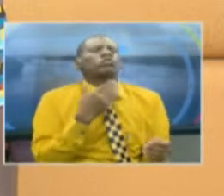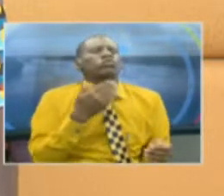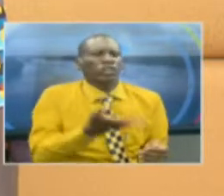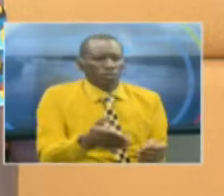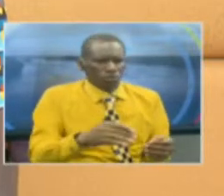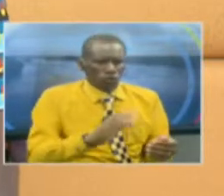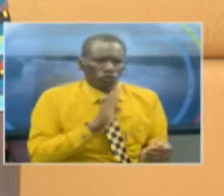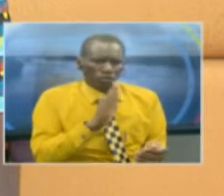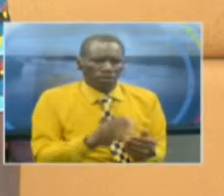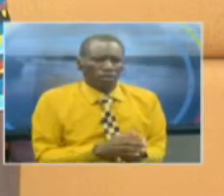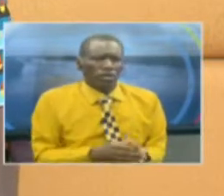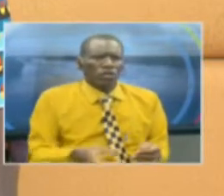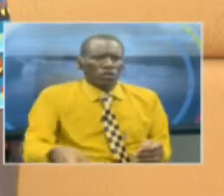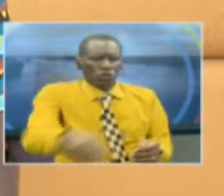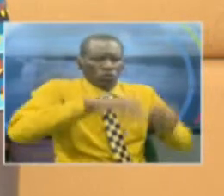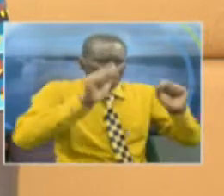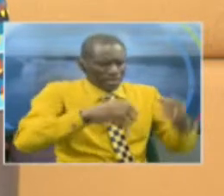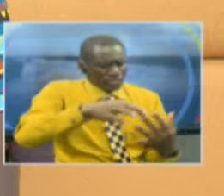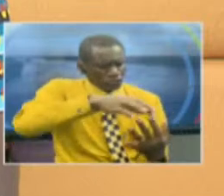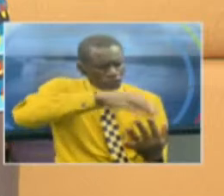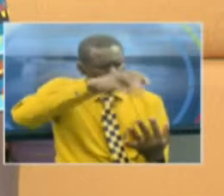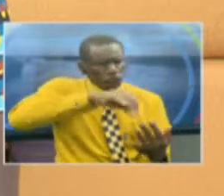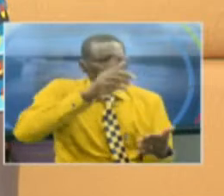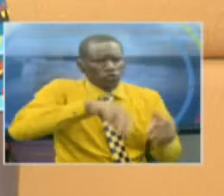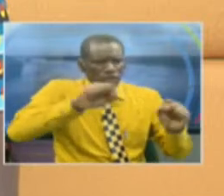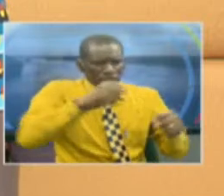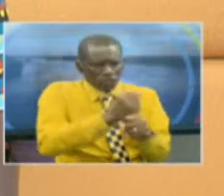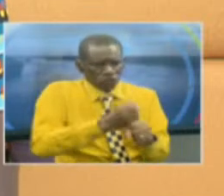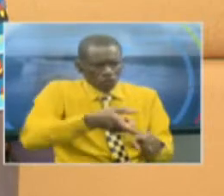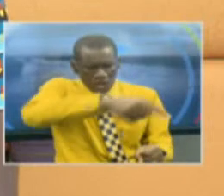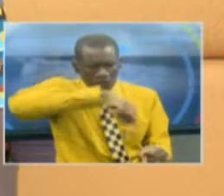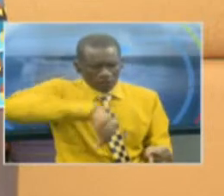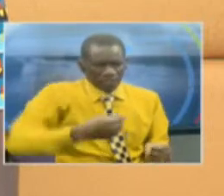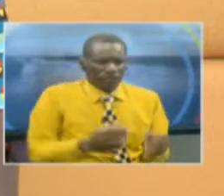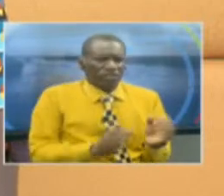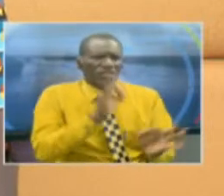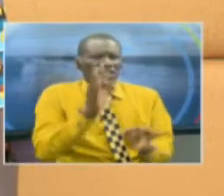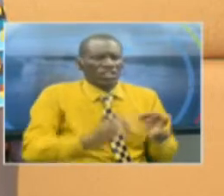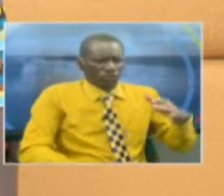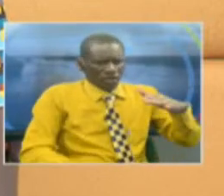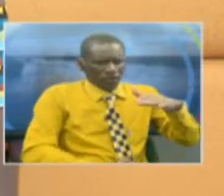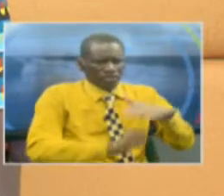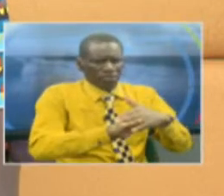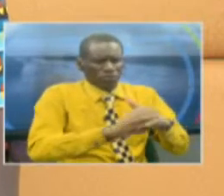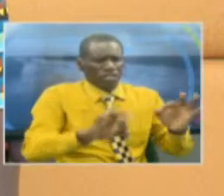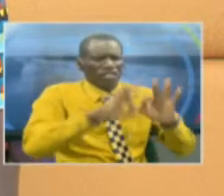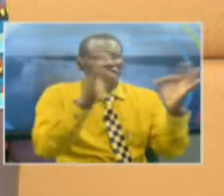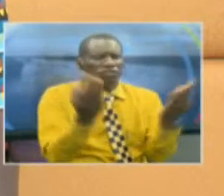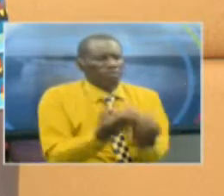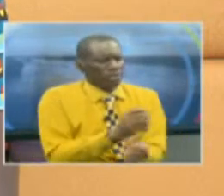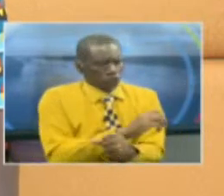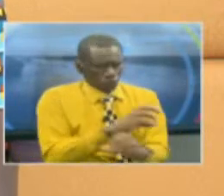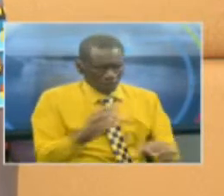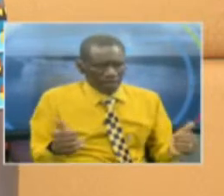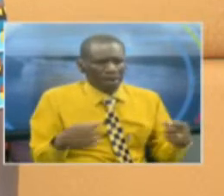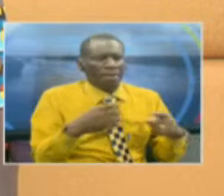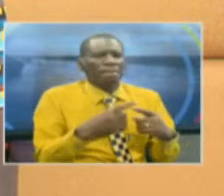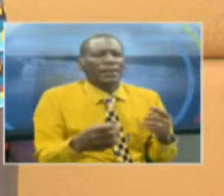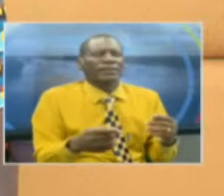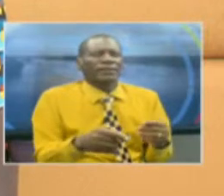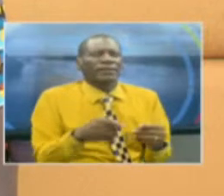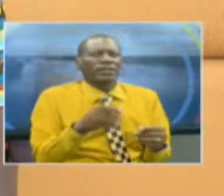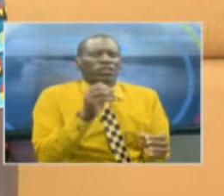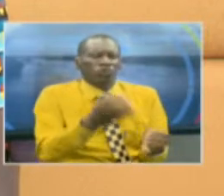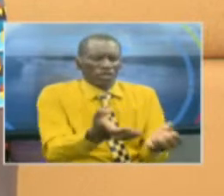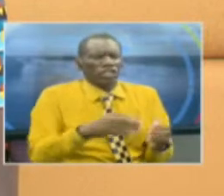entirely, we can choose what we can do with ourselves. So if you have support that is family, well and good, but still an extra